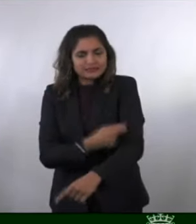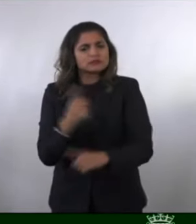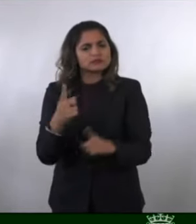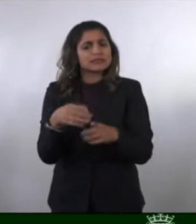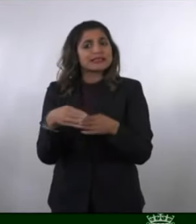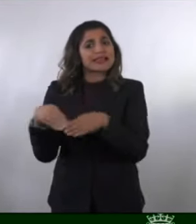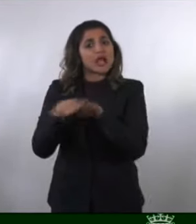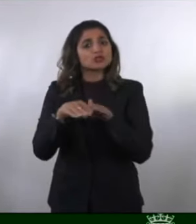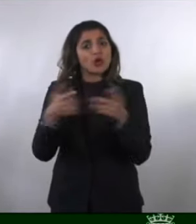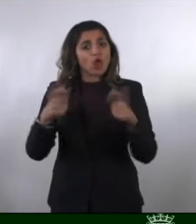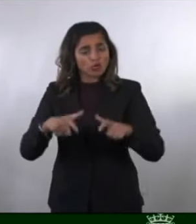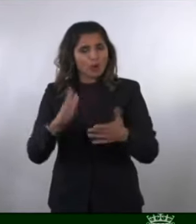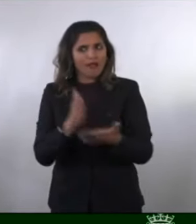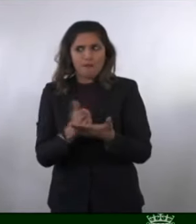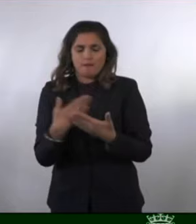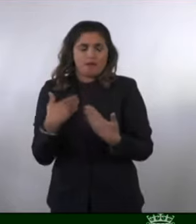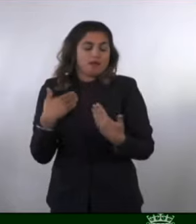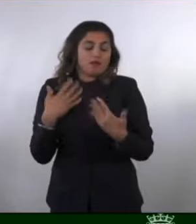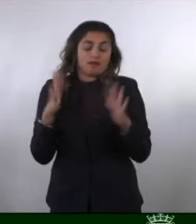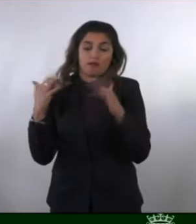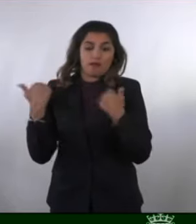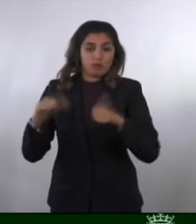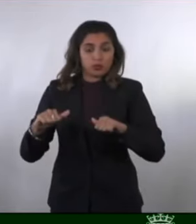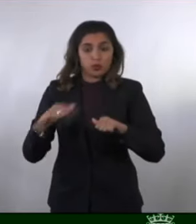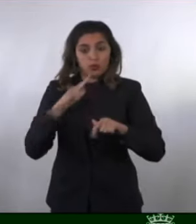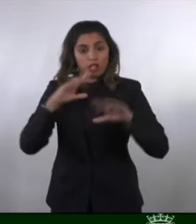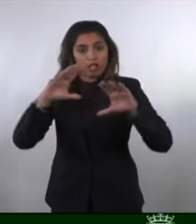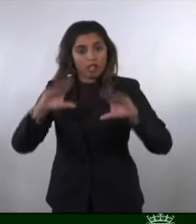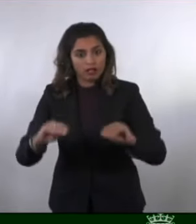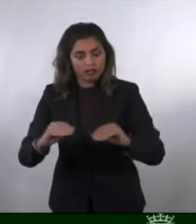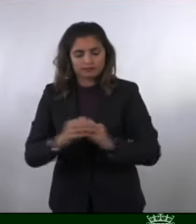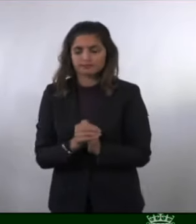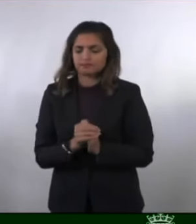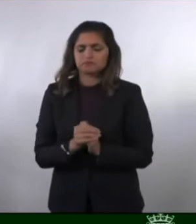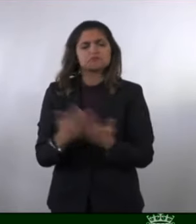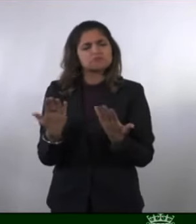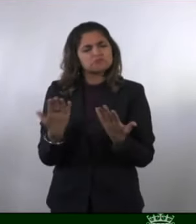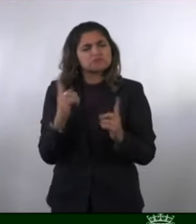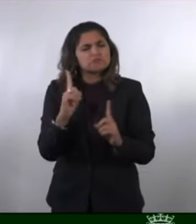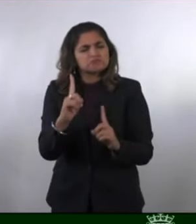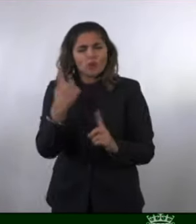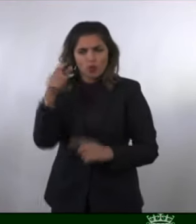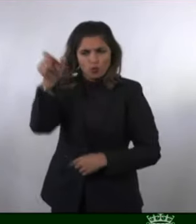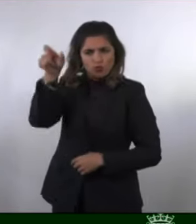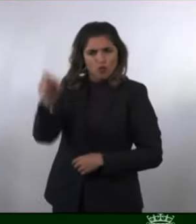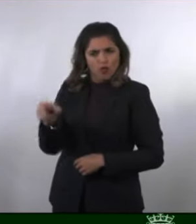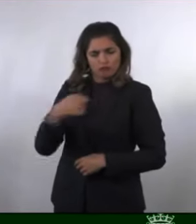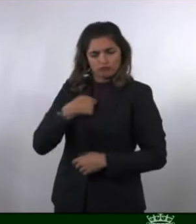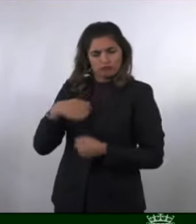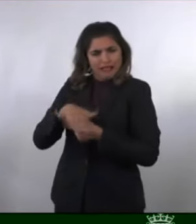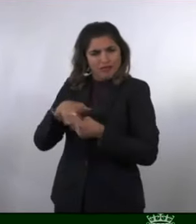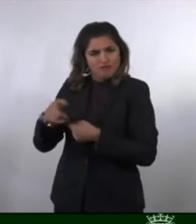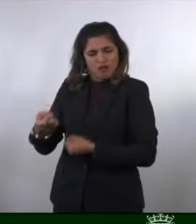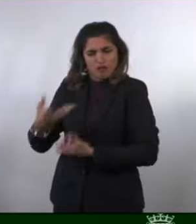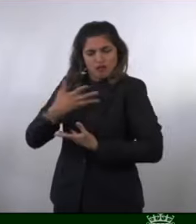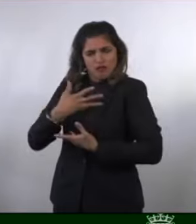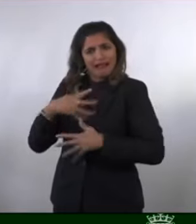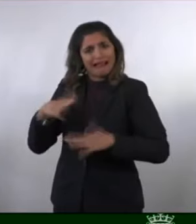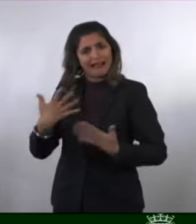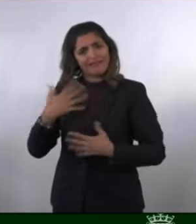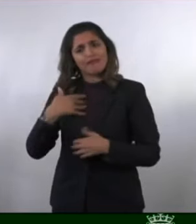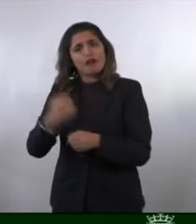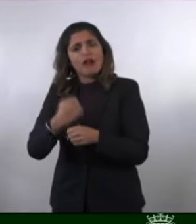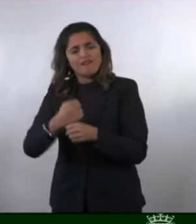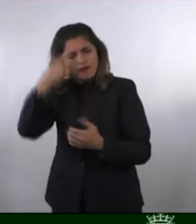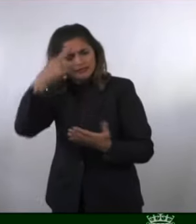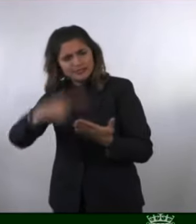ending? But in the spirit of a wise constituent who told me that if the government imposes stupid rules, we'll all stop